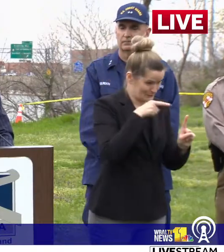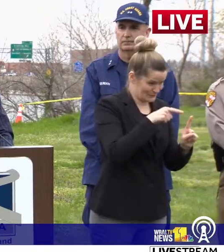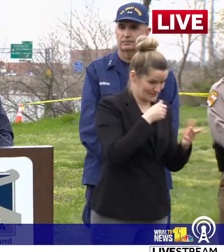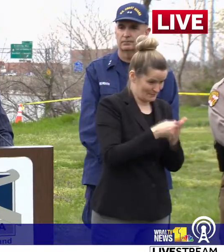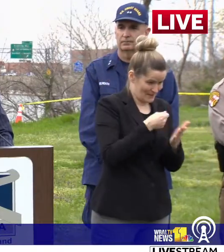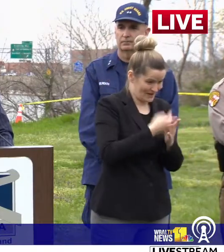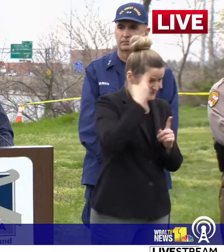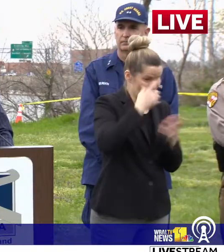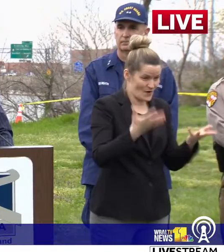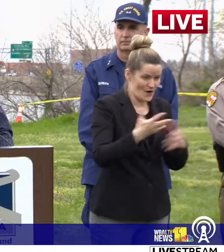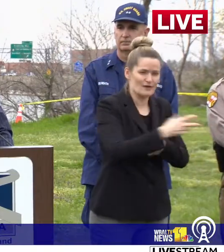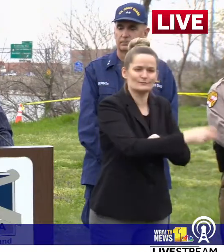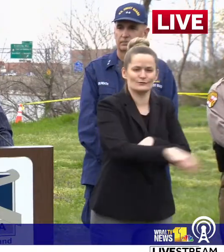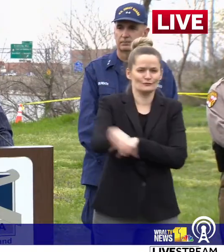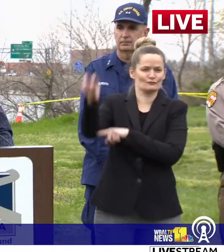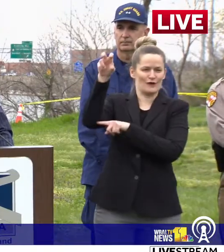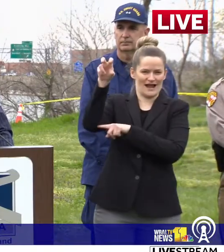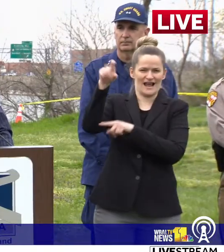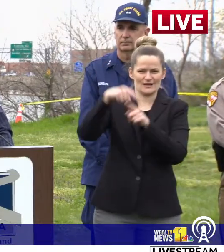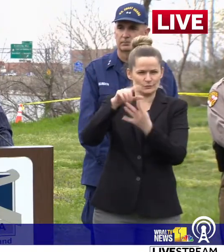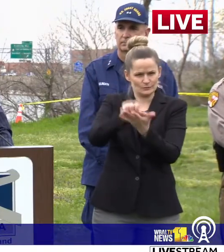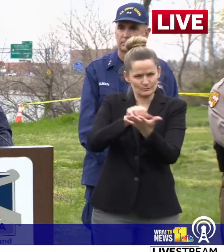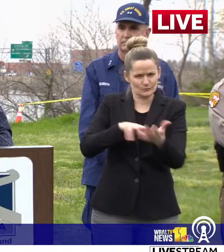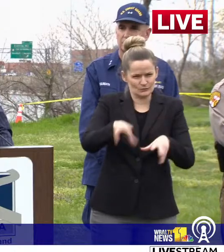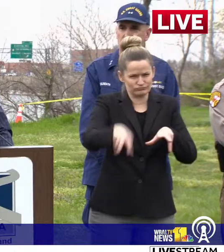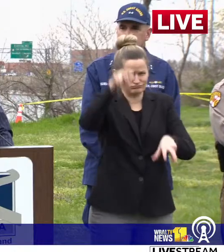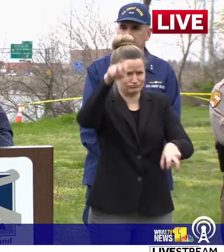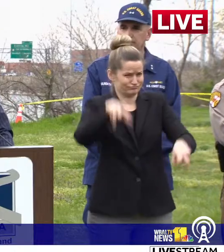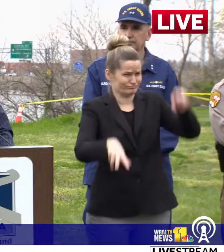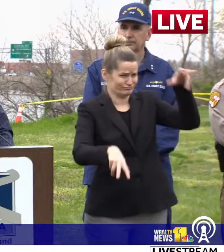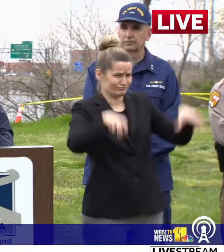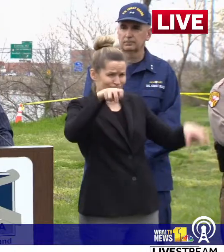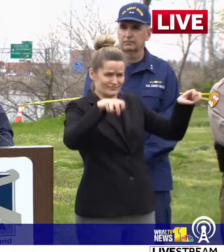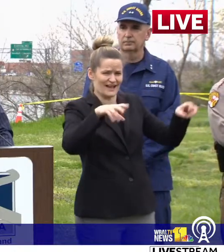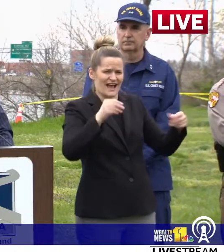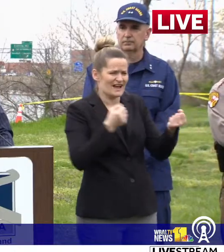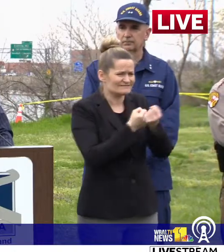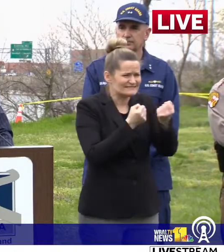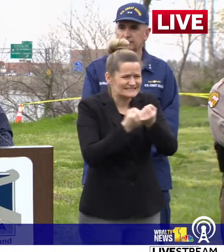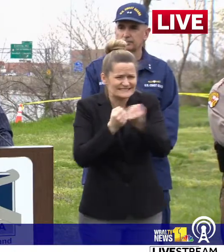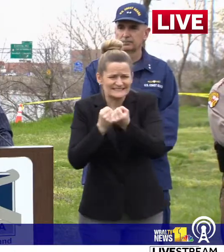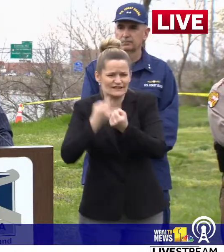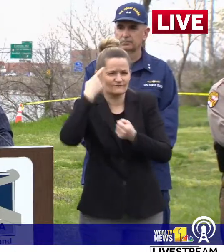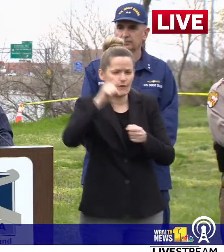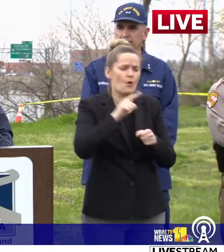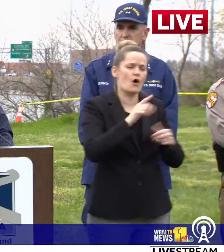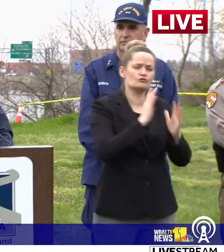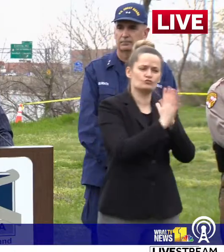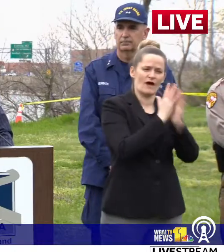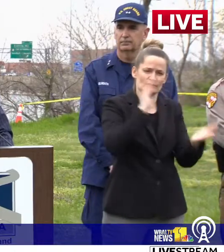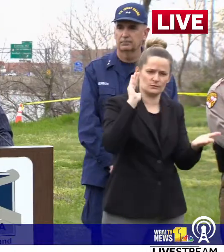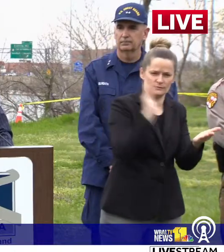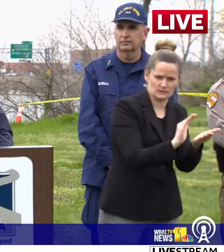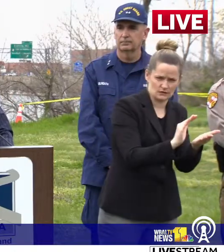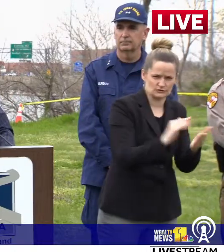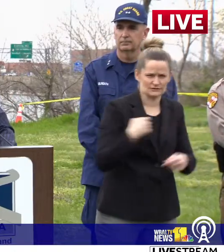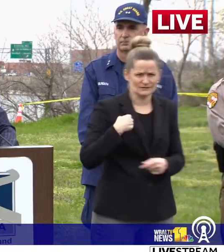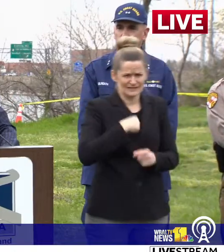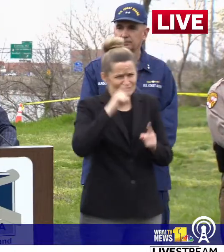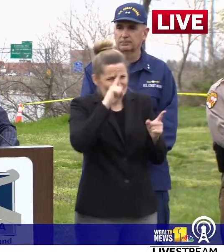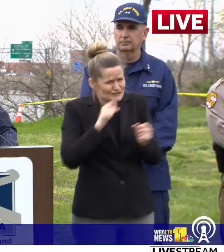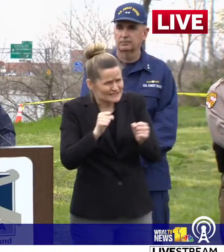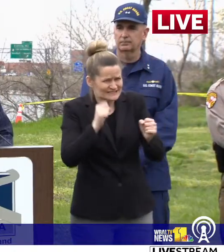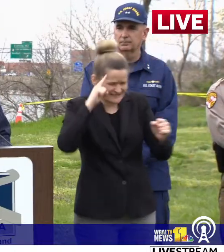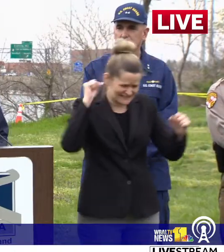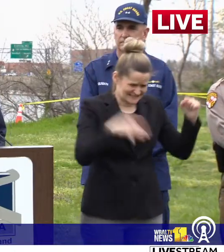with some of the traffic mitigations. We're also working with them at the same time to think through how do we fund, how do we design, how do we